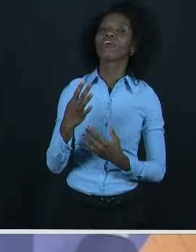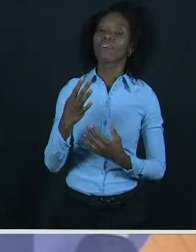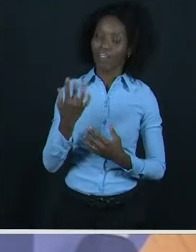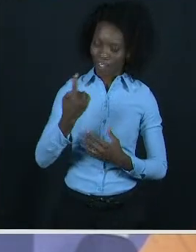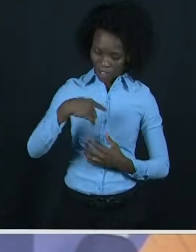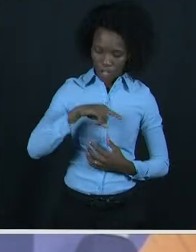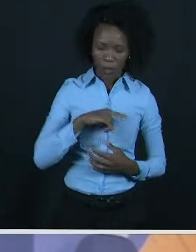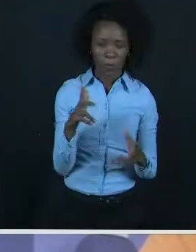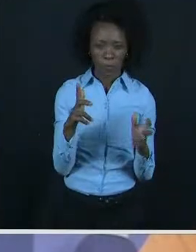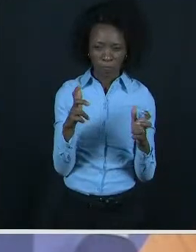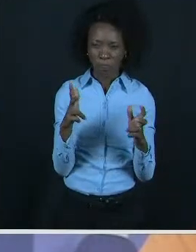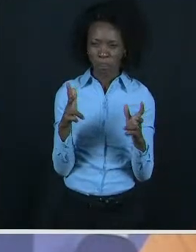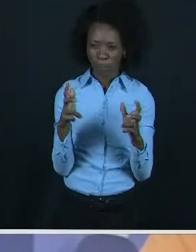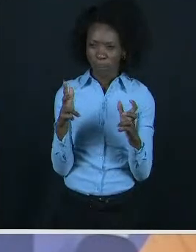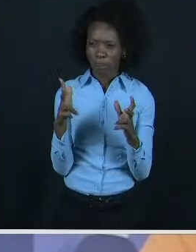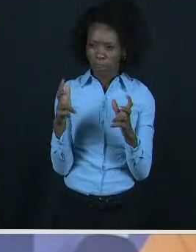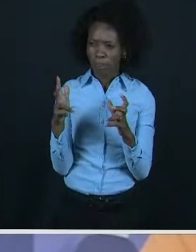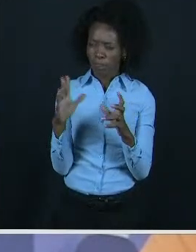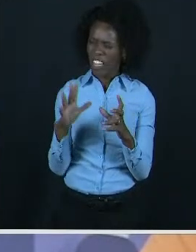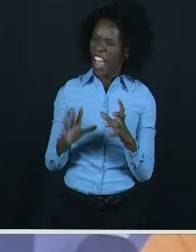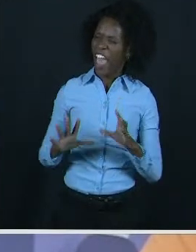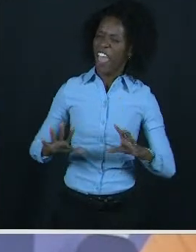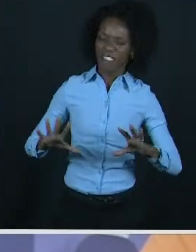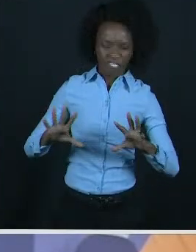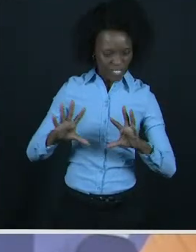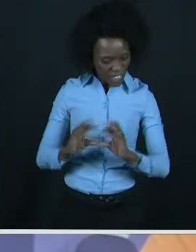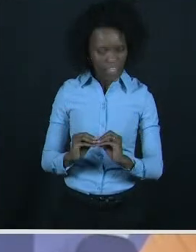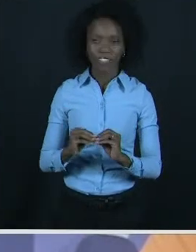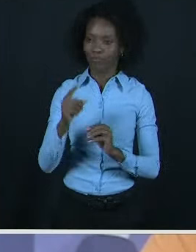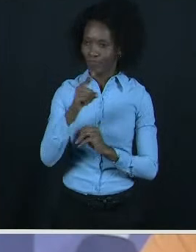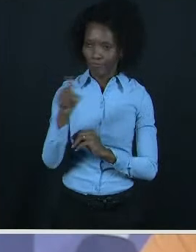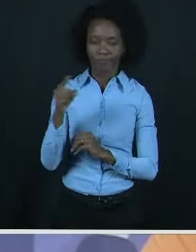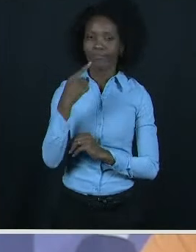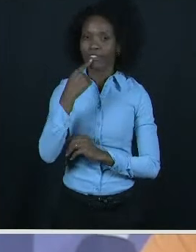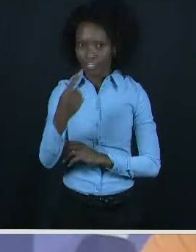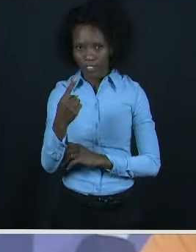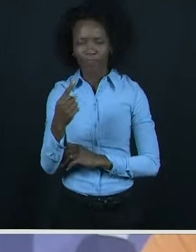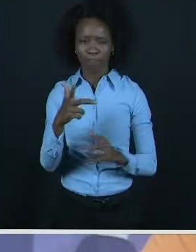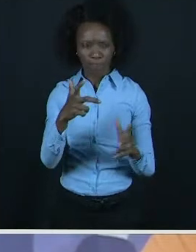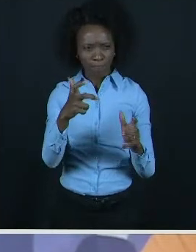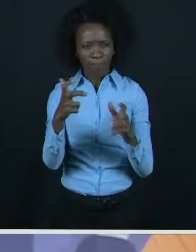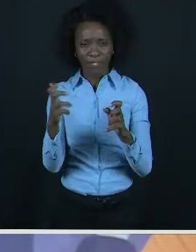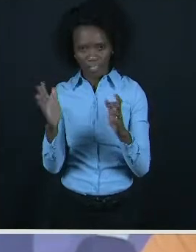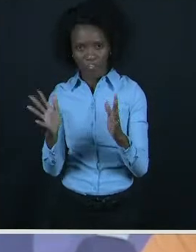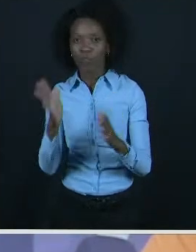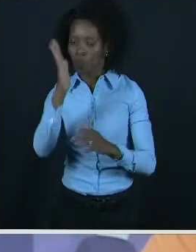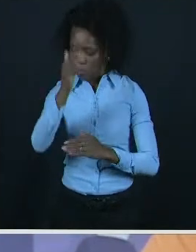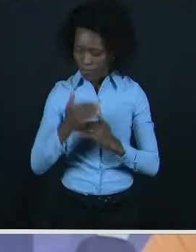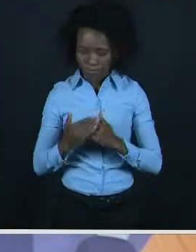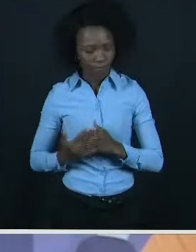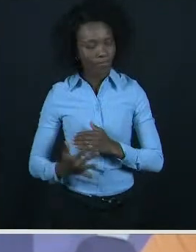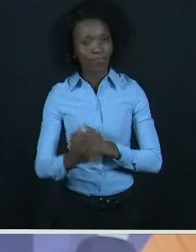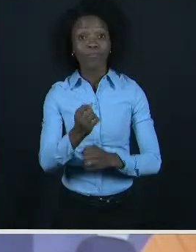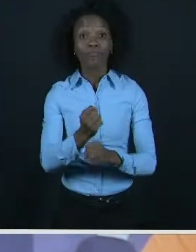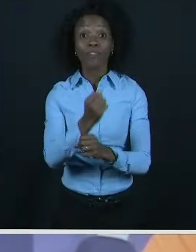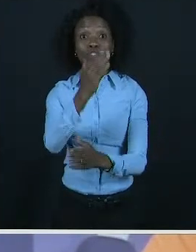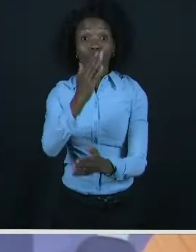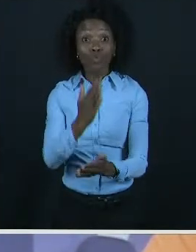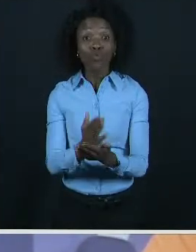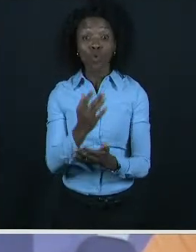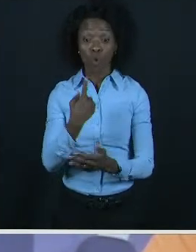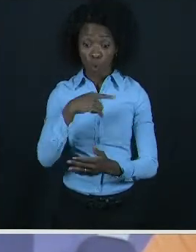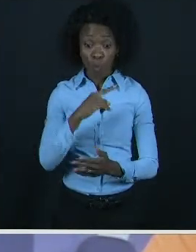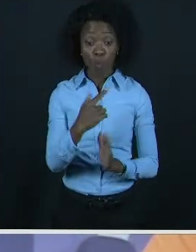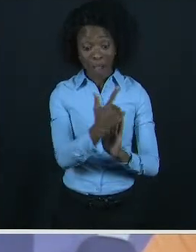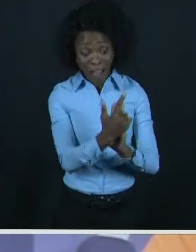listened very carefully to what you have had to say, and we are going to make sure that as we finalize